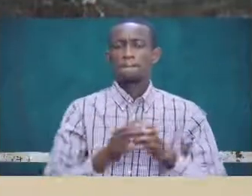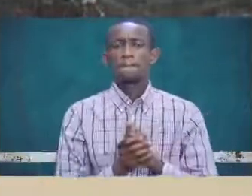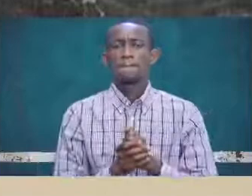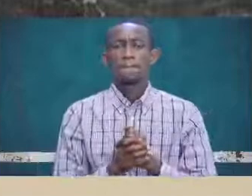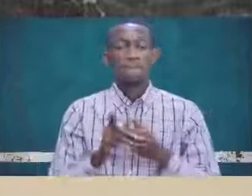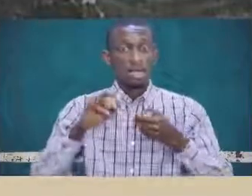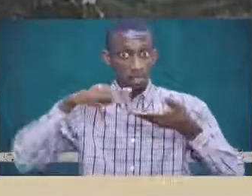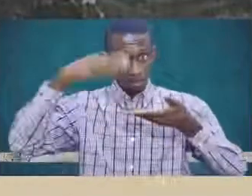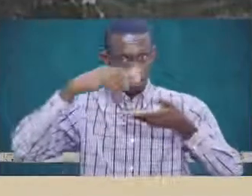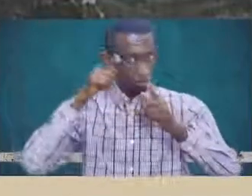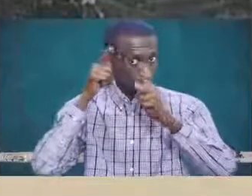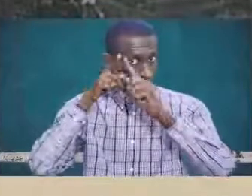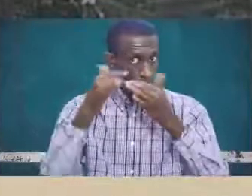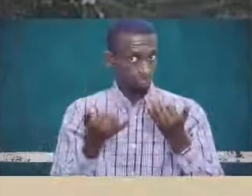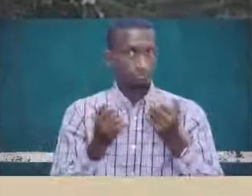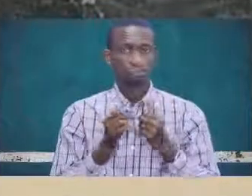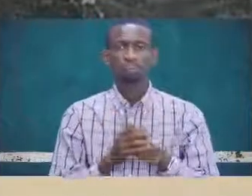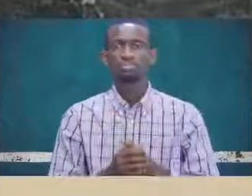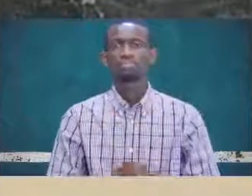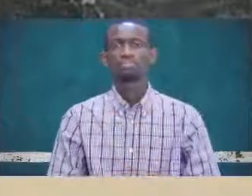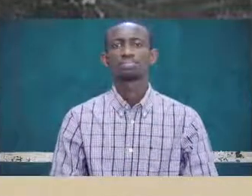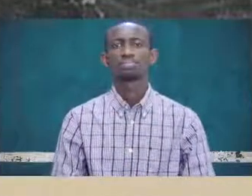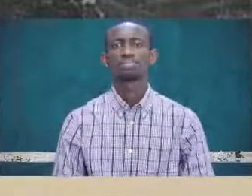today, learning objectives.